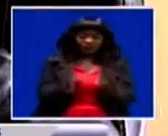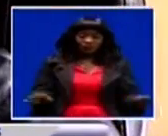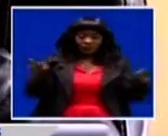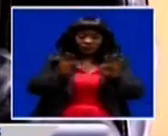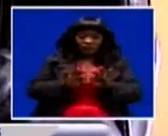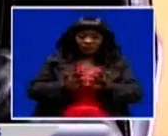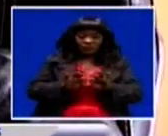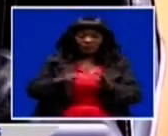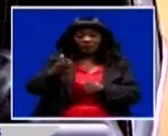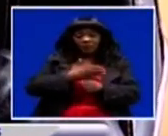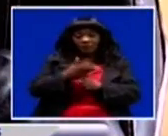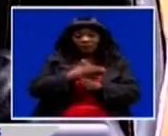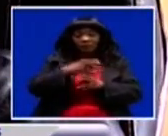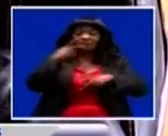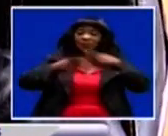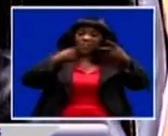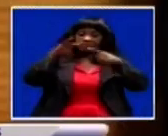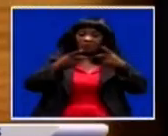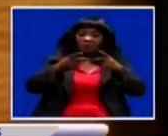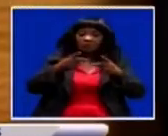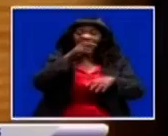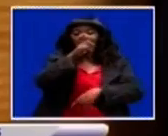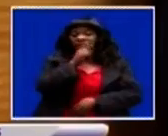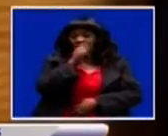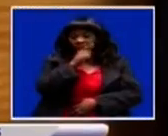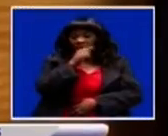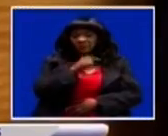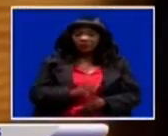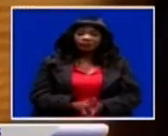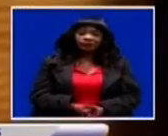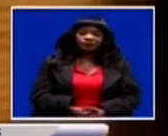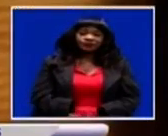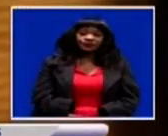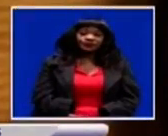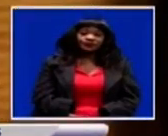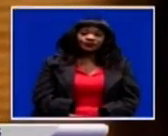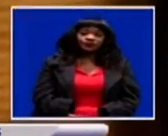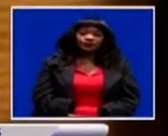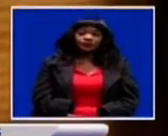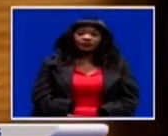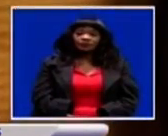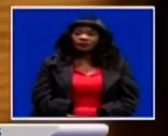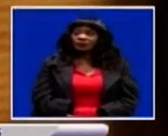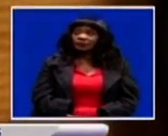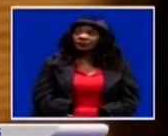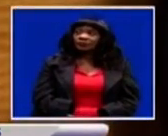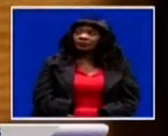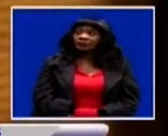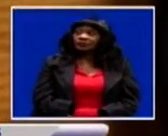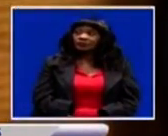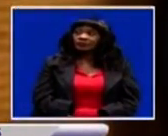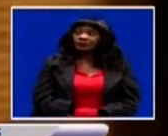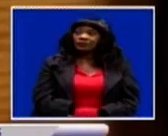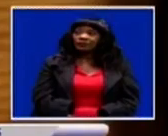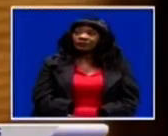promote business in the tourism sector. For us, it's a great benefit One, we know that out